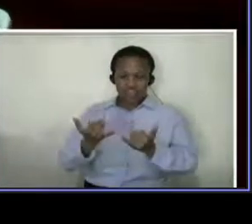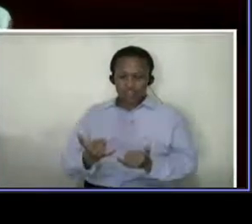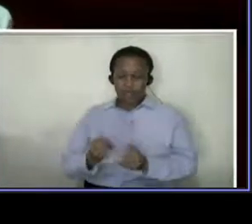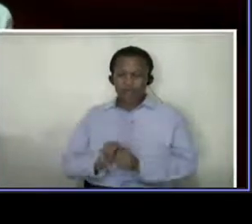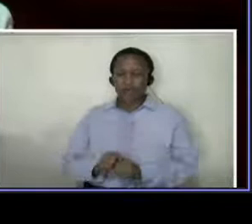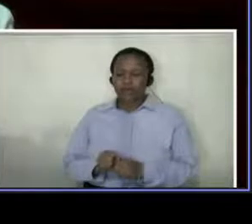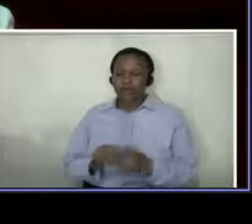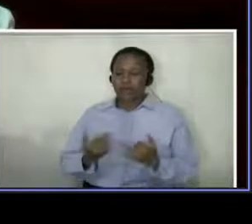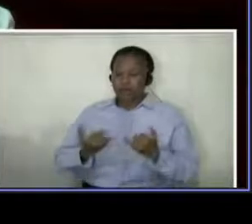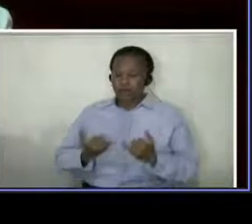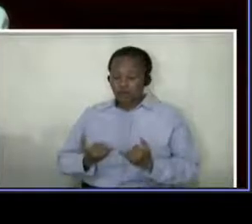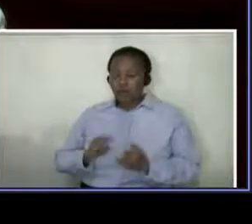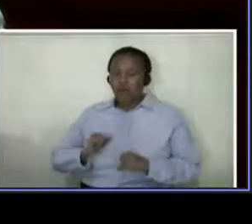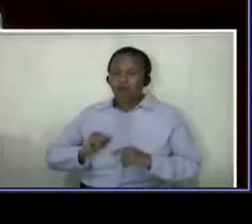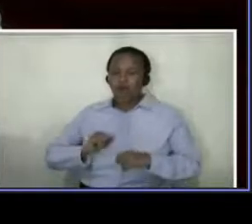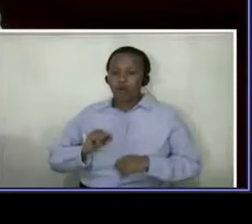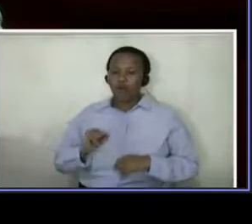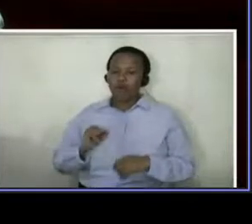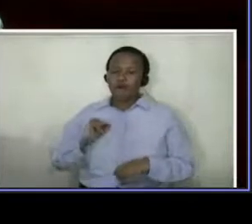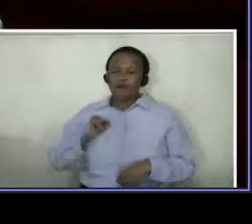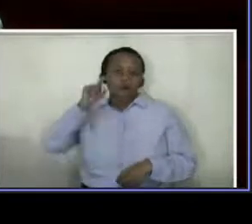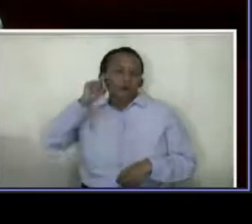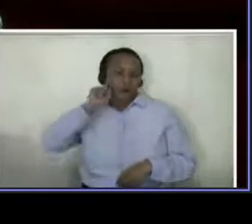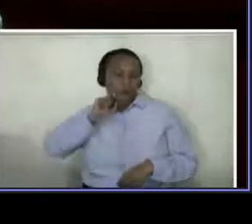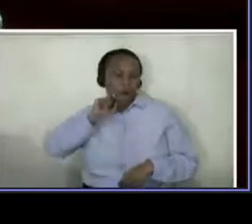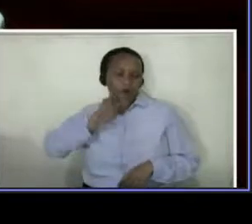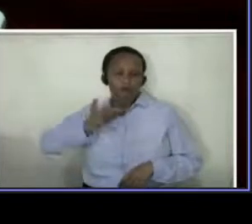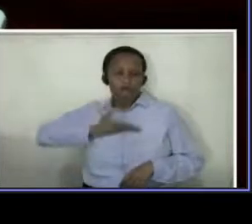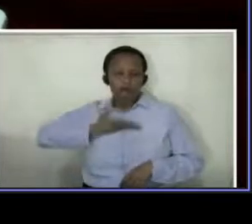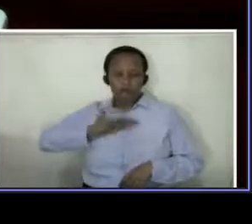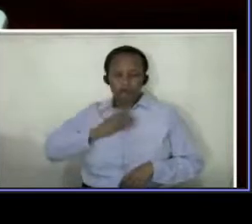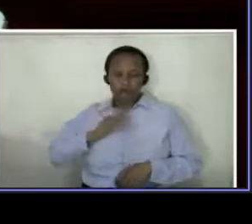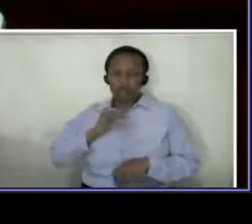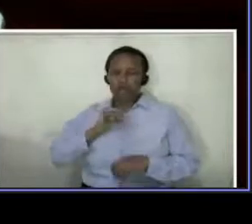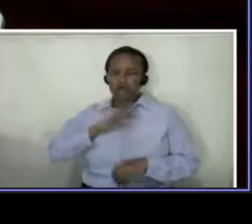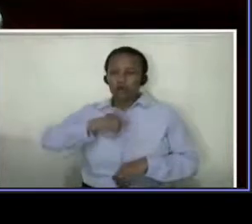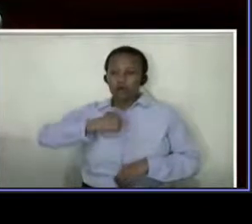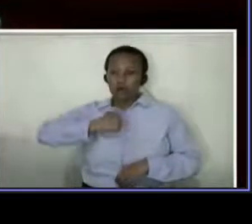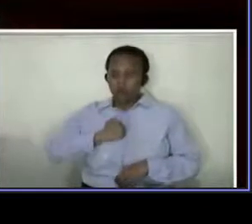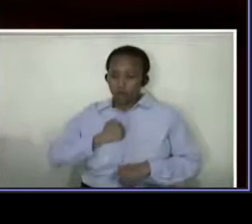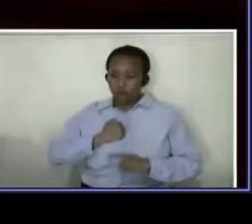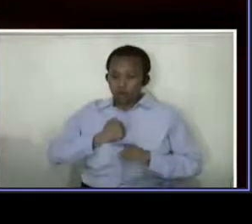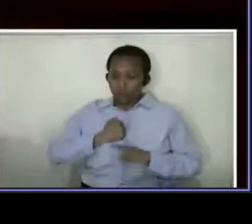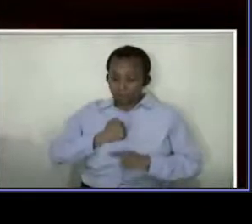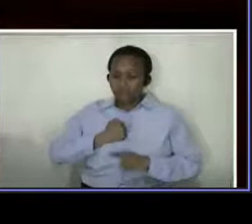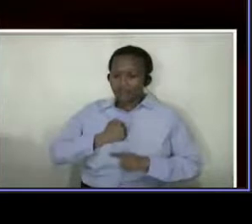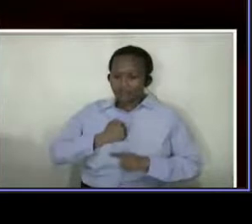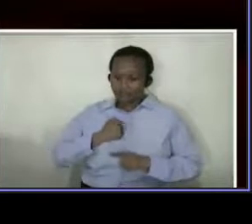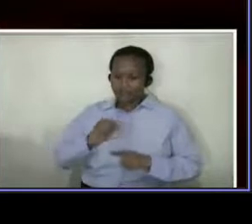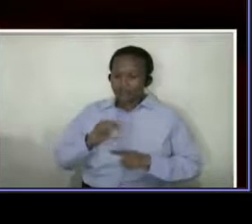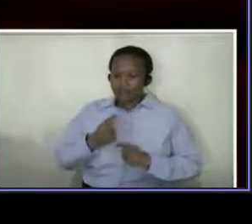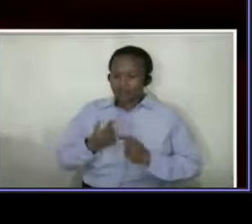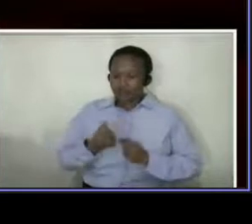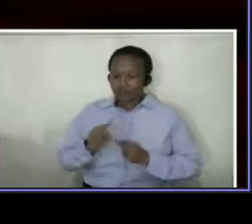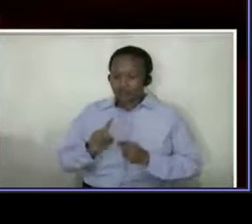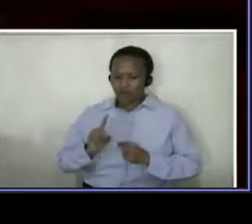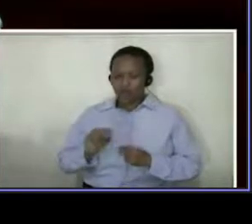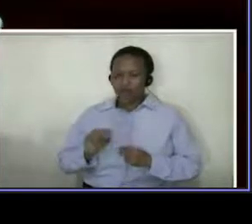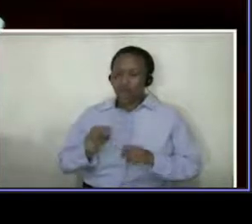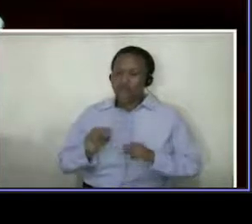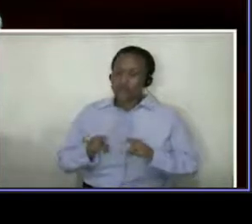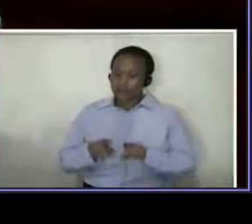lessons directed to us by our forefathers of this revolution, only that they apply the very